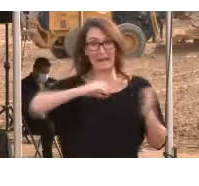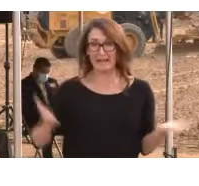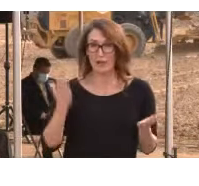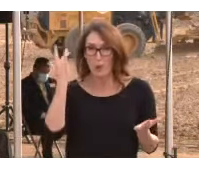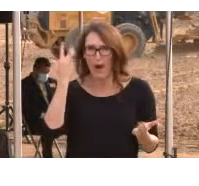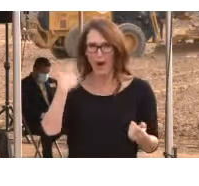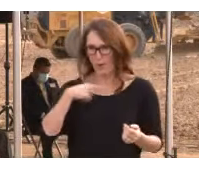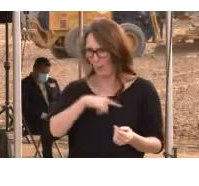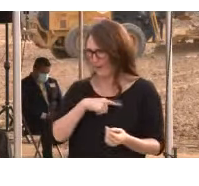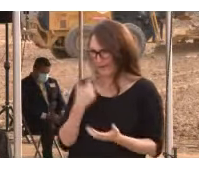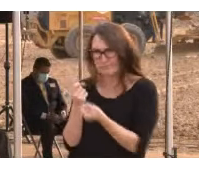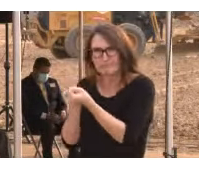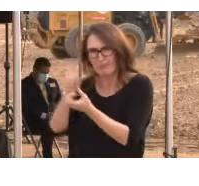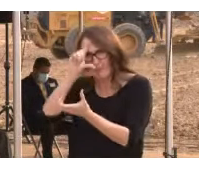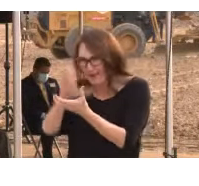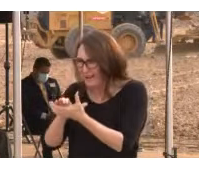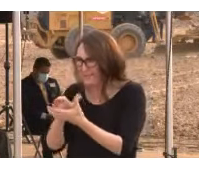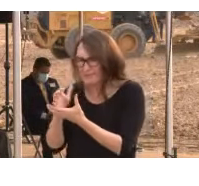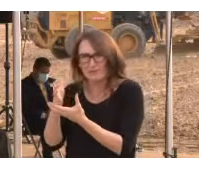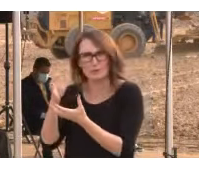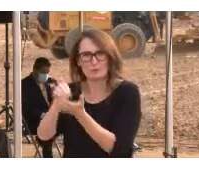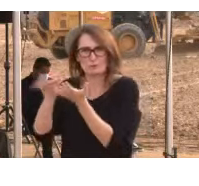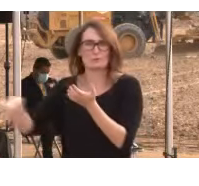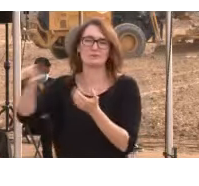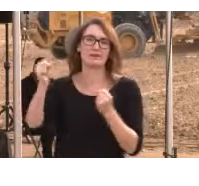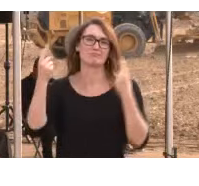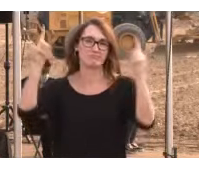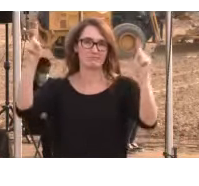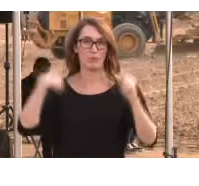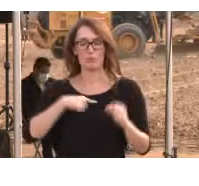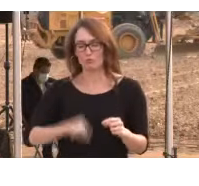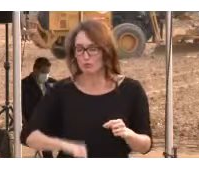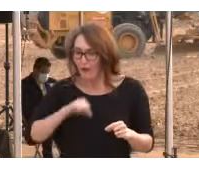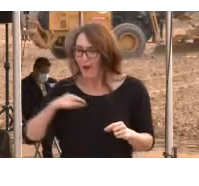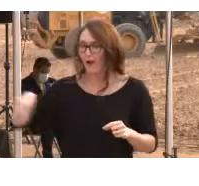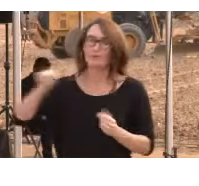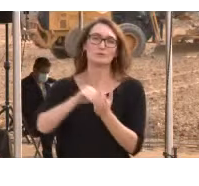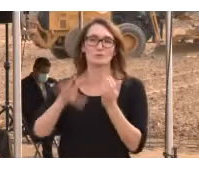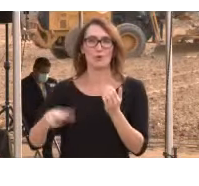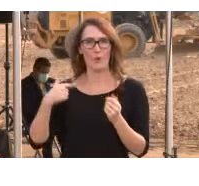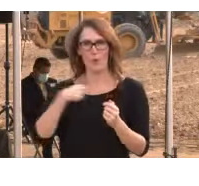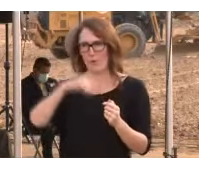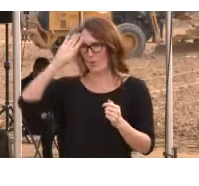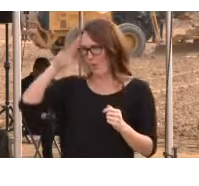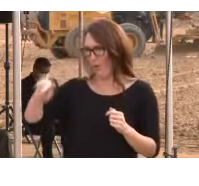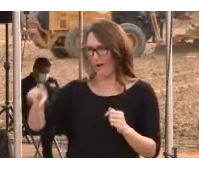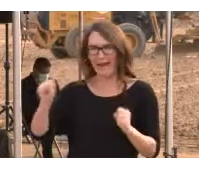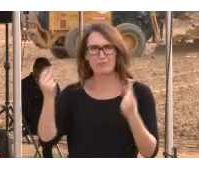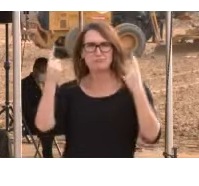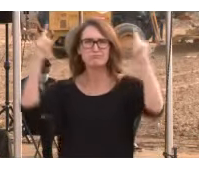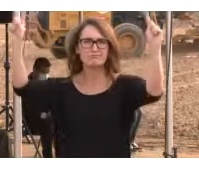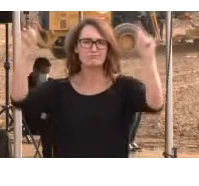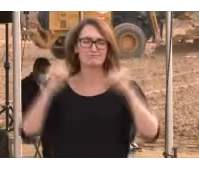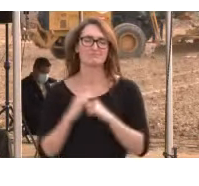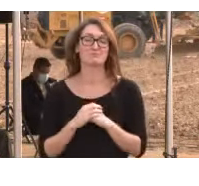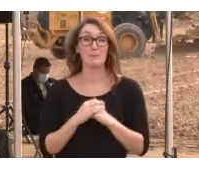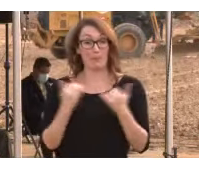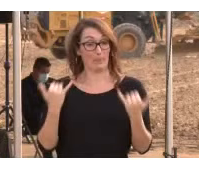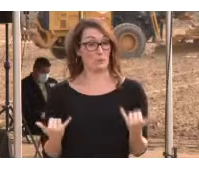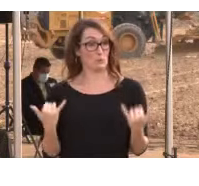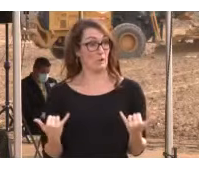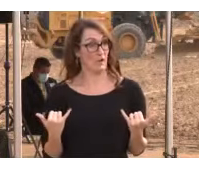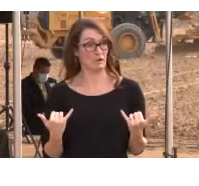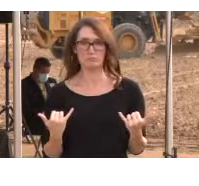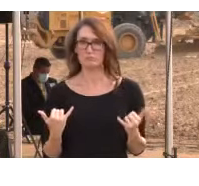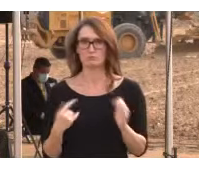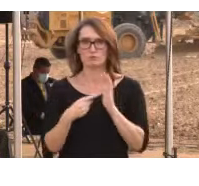students, and we're really proud of what they do, and we believe in what they're capable of doing. And today demonstrates